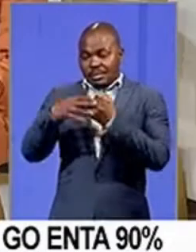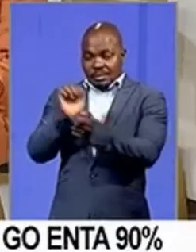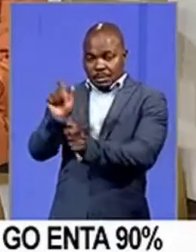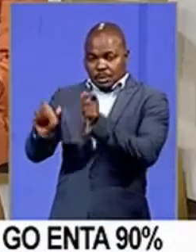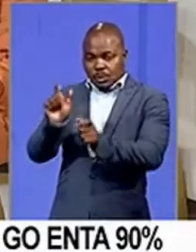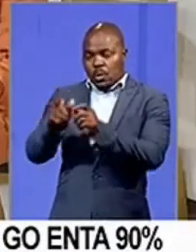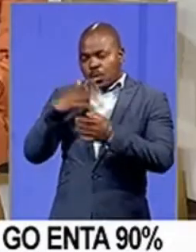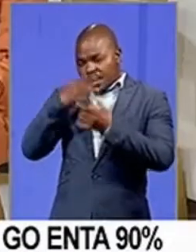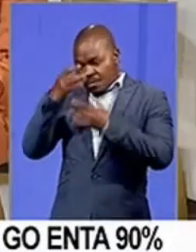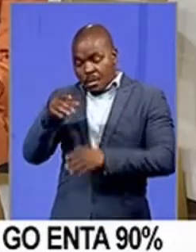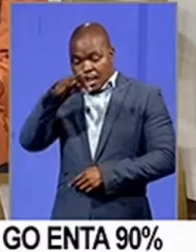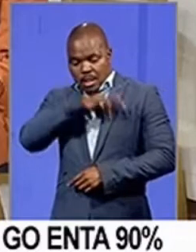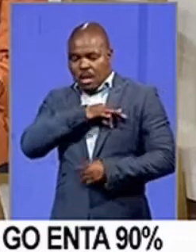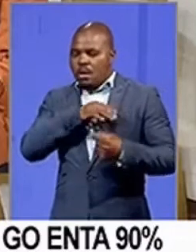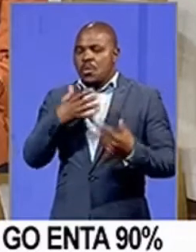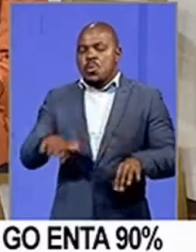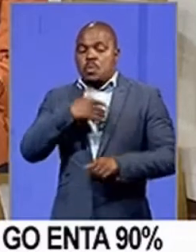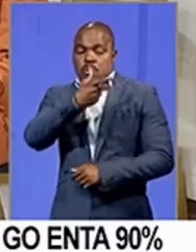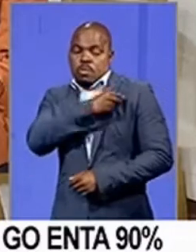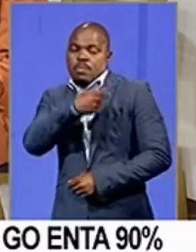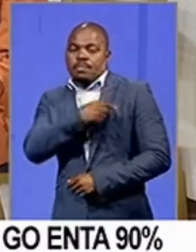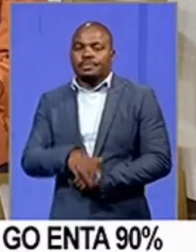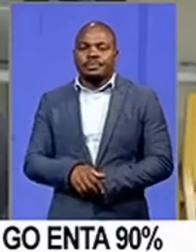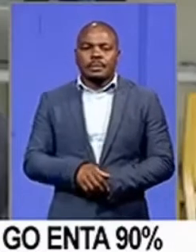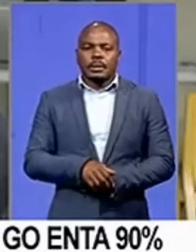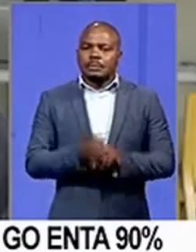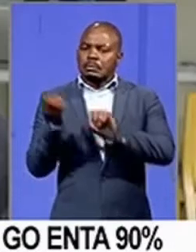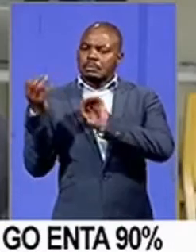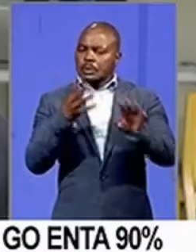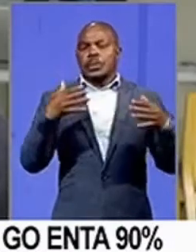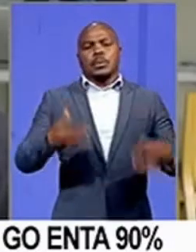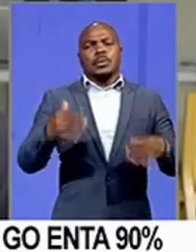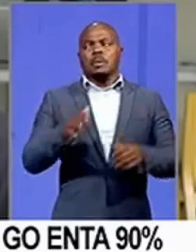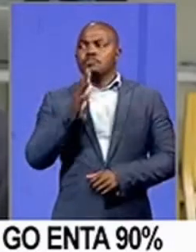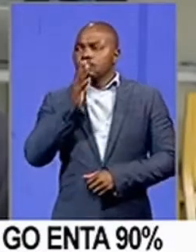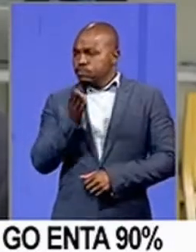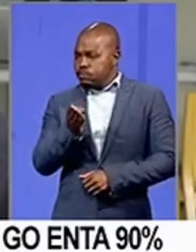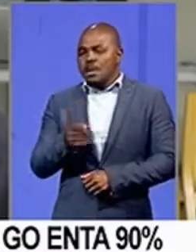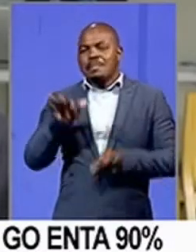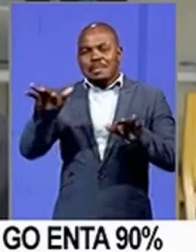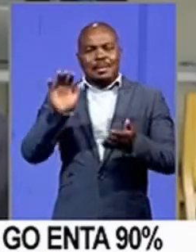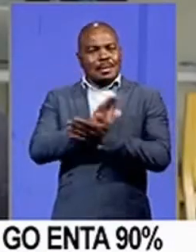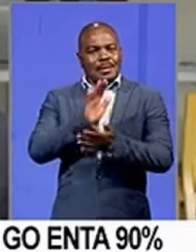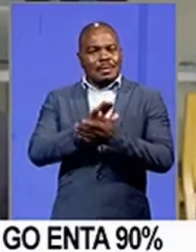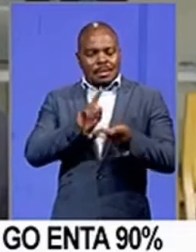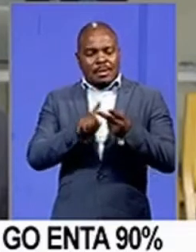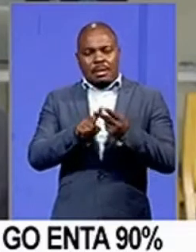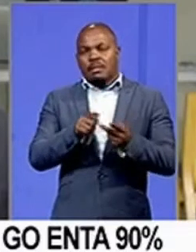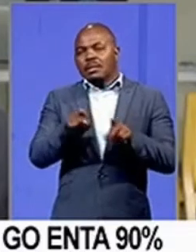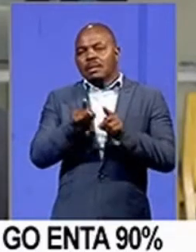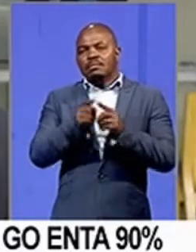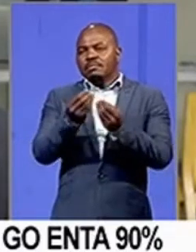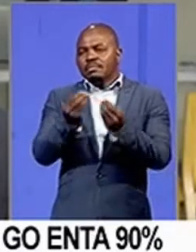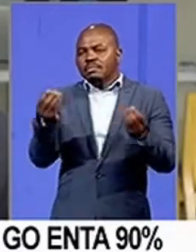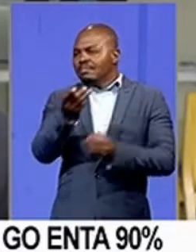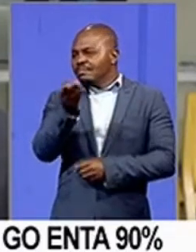the benefits of the vaccination. Turnout e hantle haholo batho ba ithabetse ntho monate fela gore le bana ba rona bana